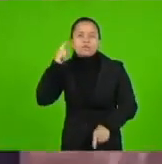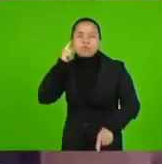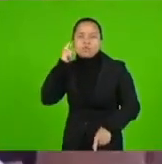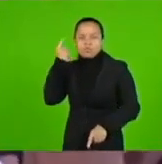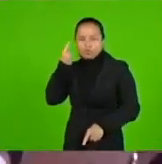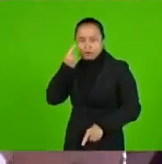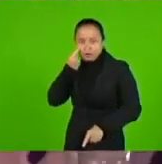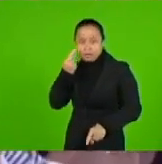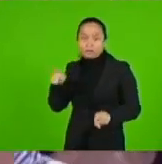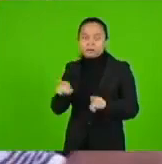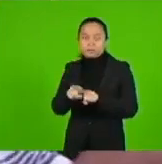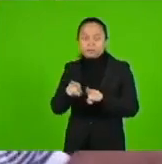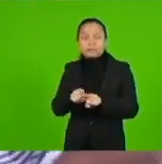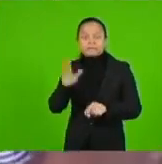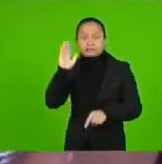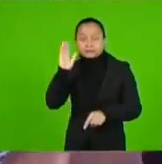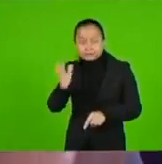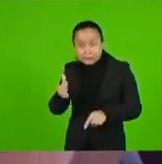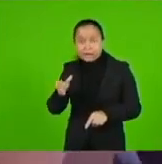The deaf and blind